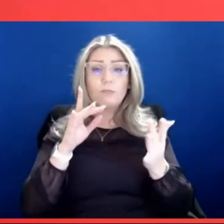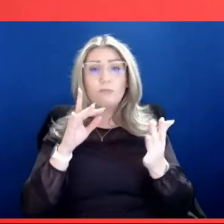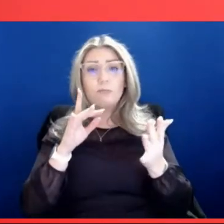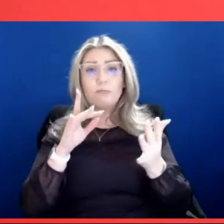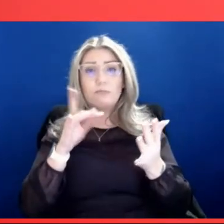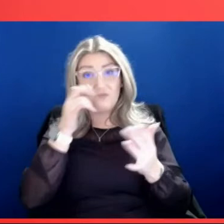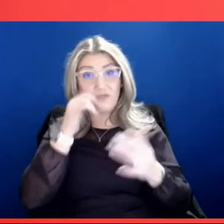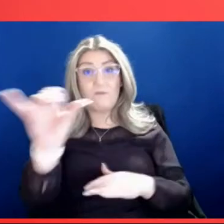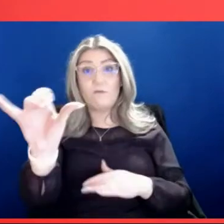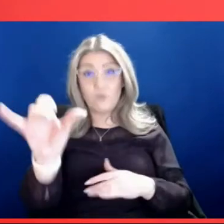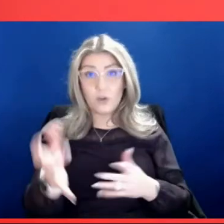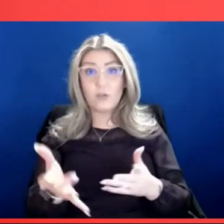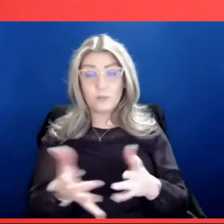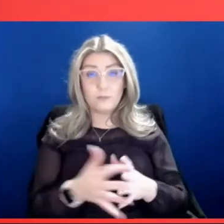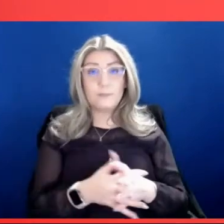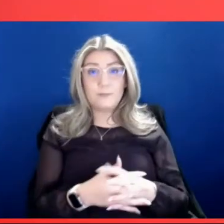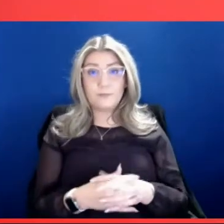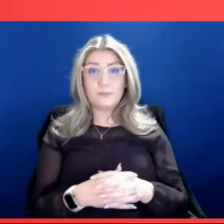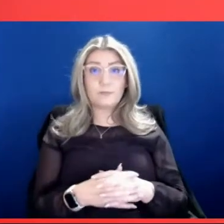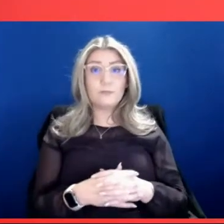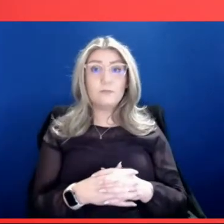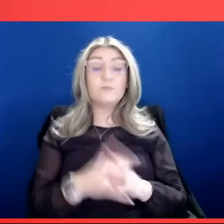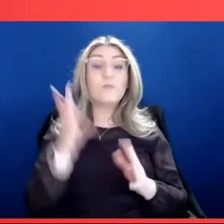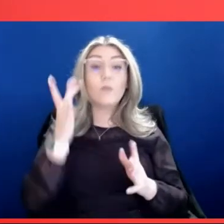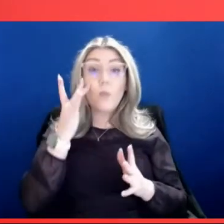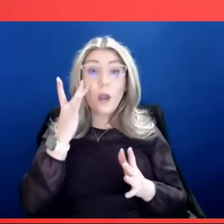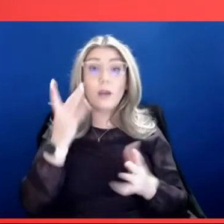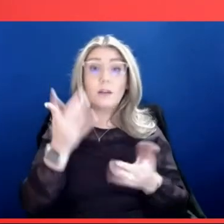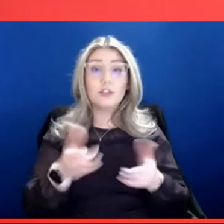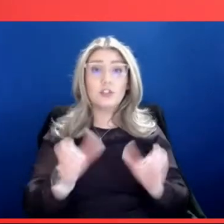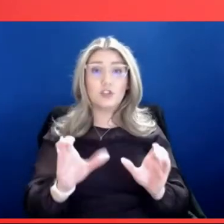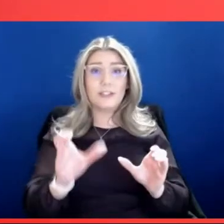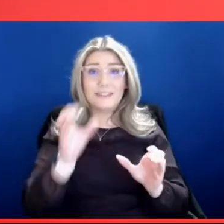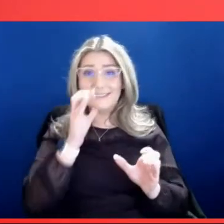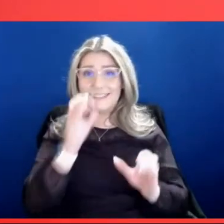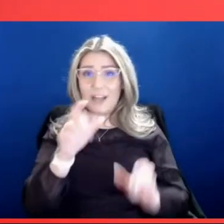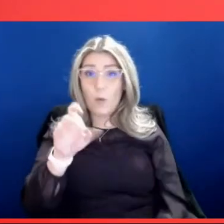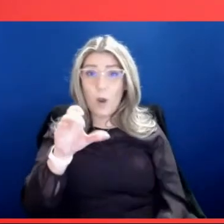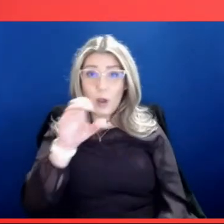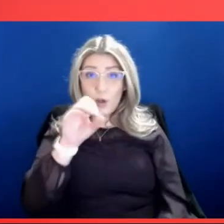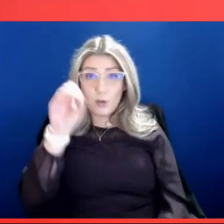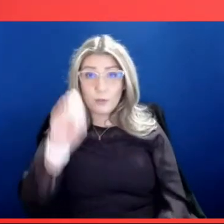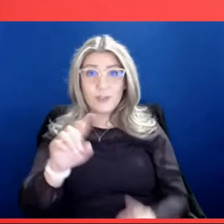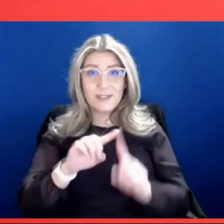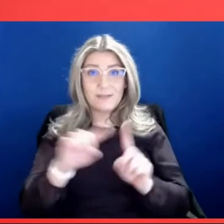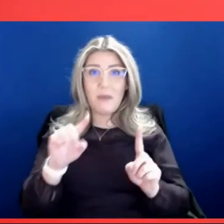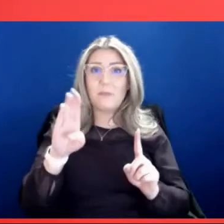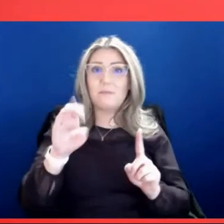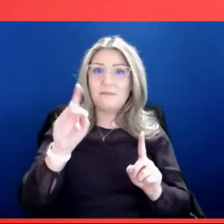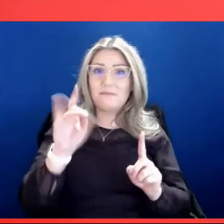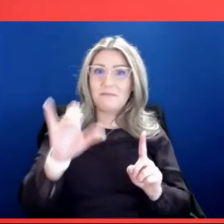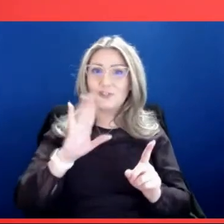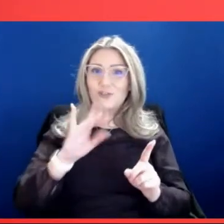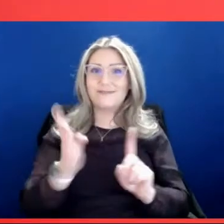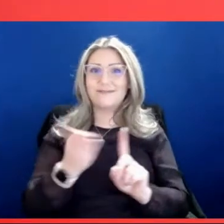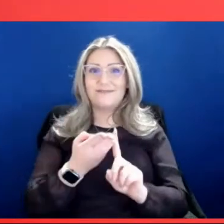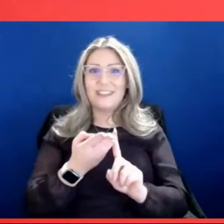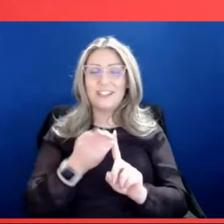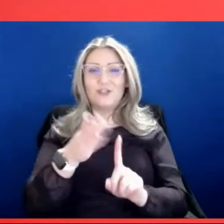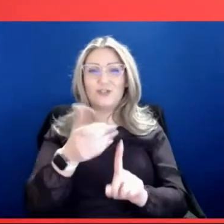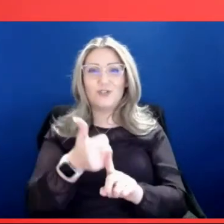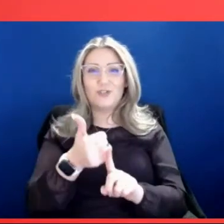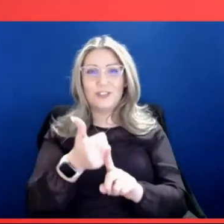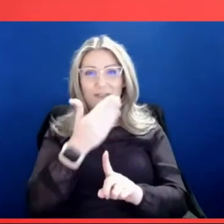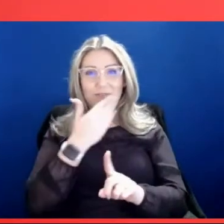indefinitely because there is a chance it's not 100%, but I think Becky convinced herself that it's probably better to stay on